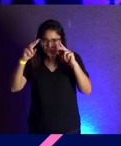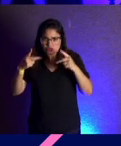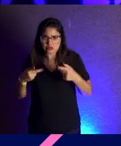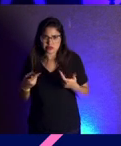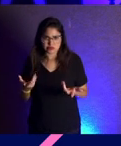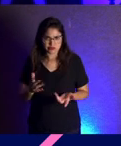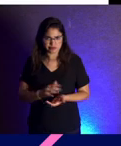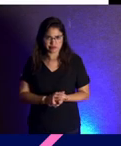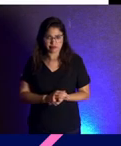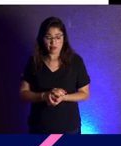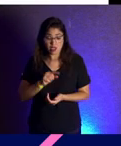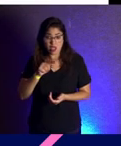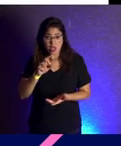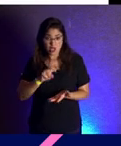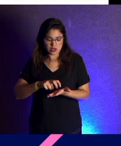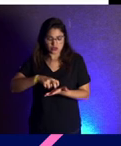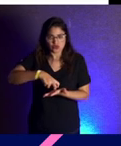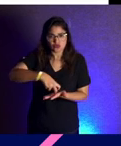condenado. Y este otro,